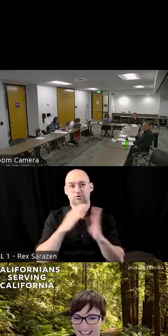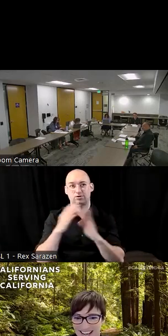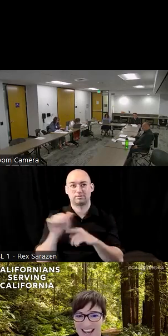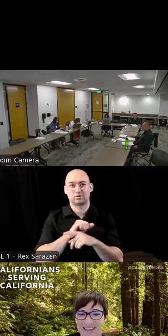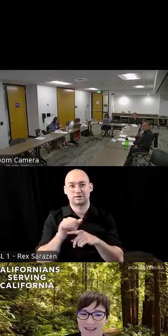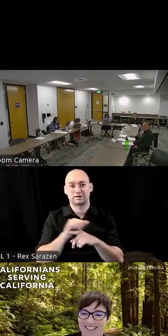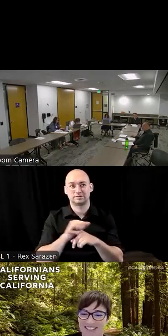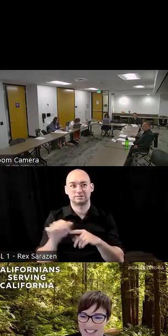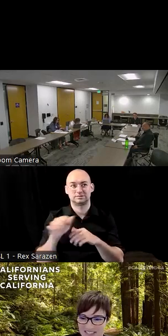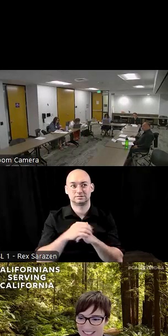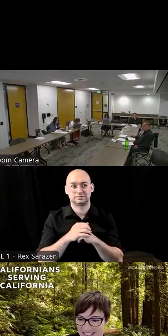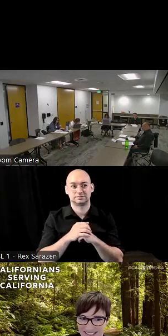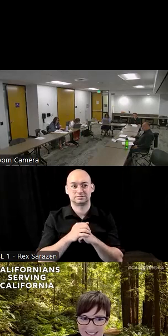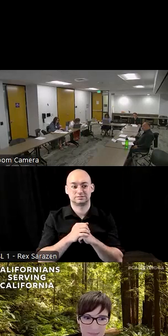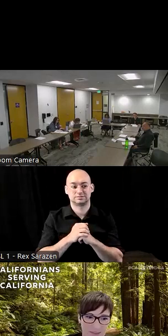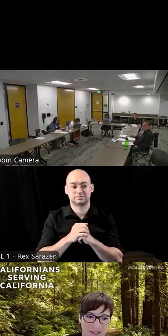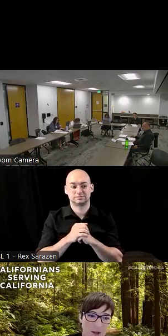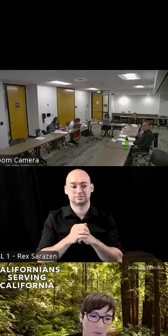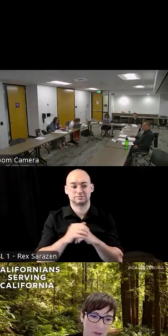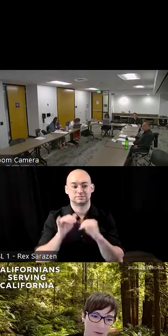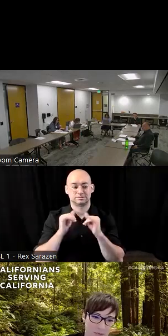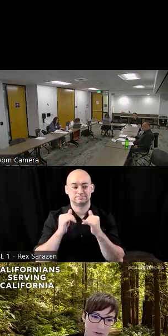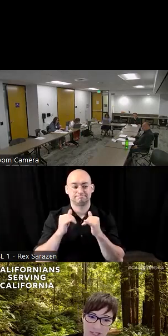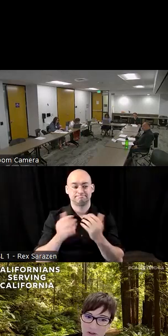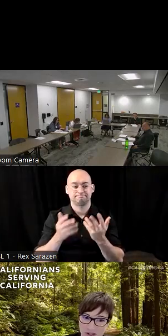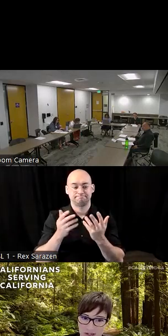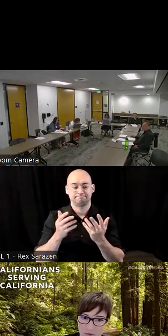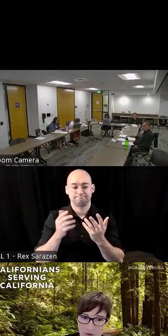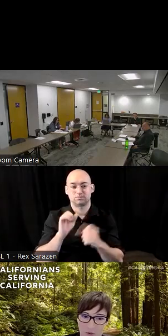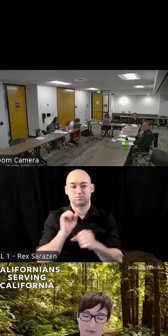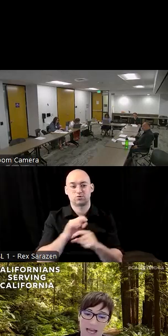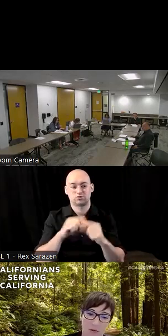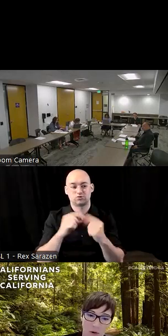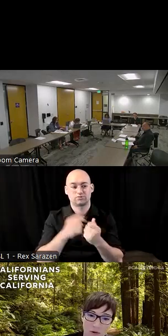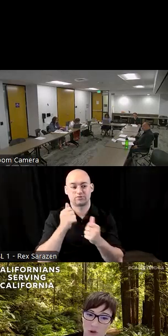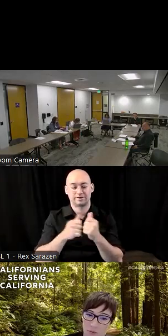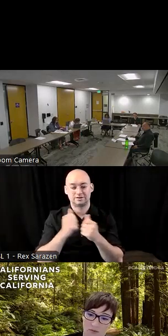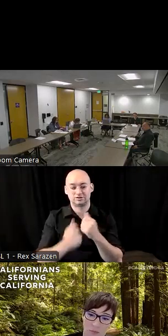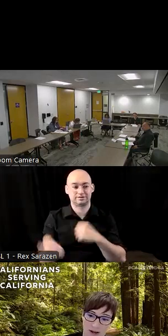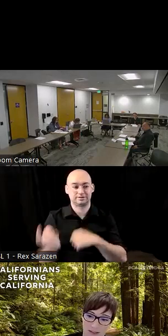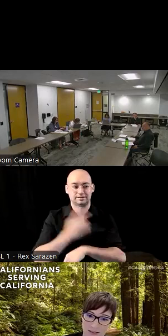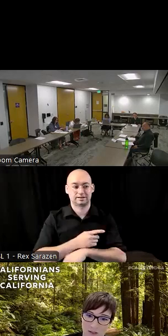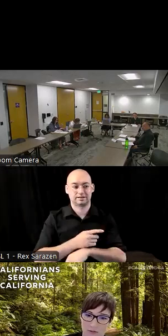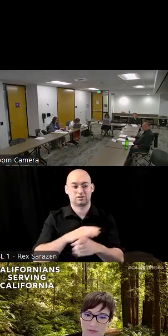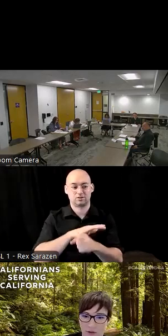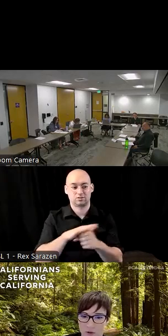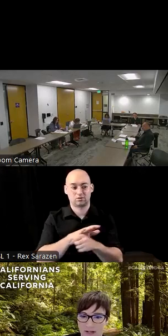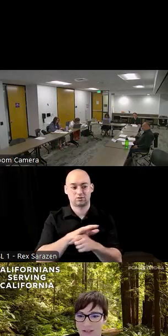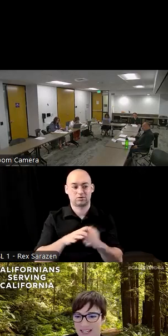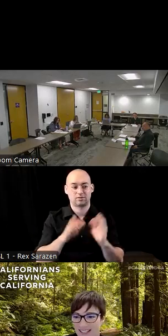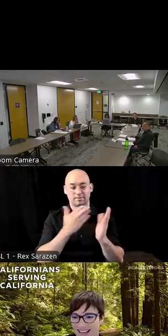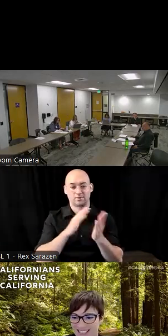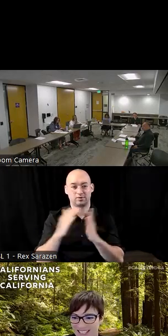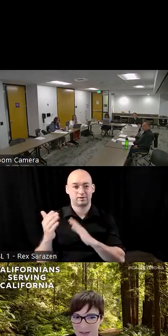states, and they made it to 17 states. The work group for each state, which forms that local community of practice, is referred to